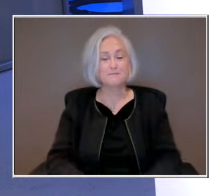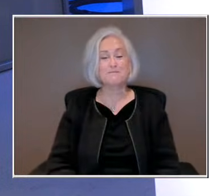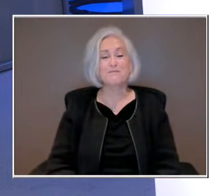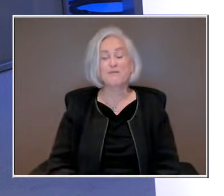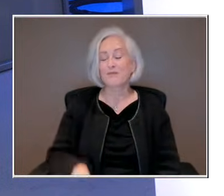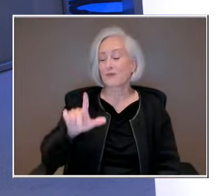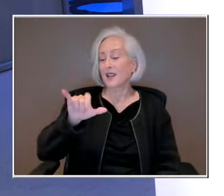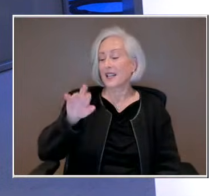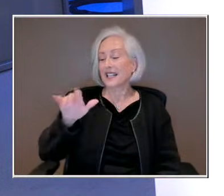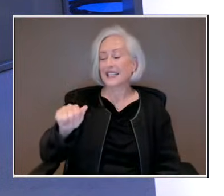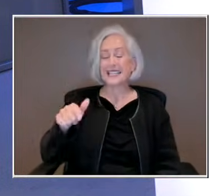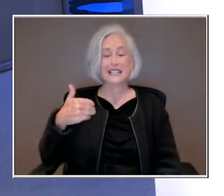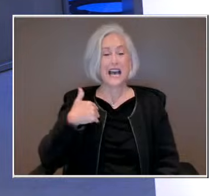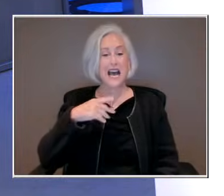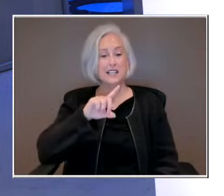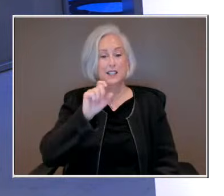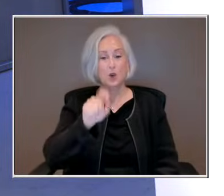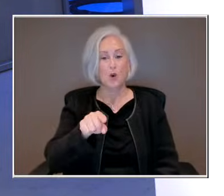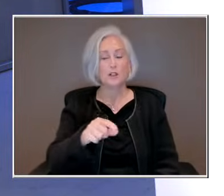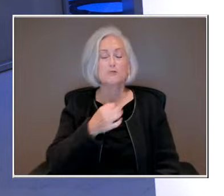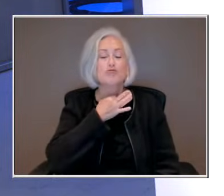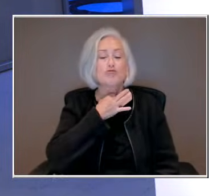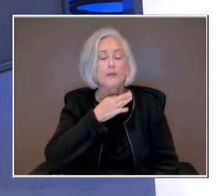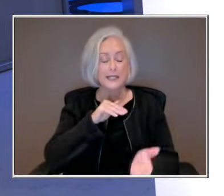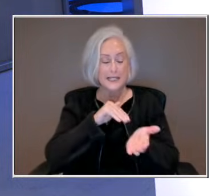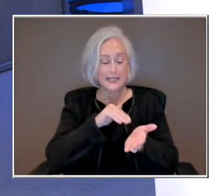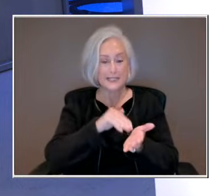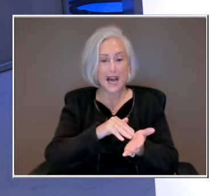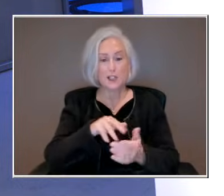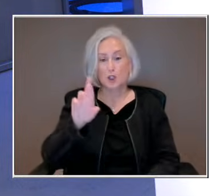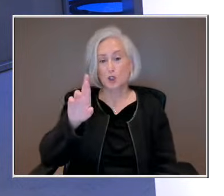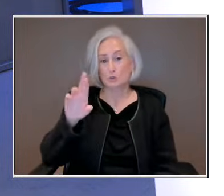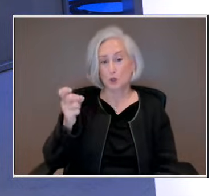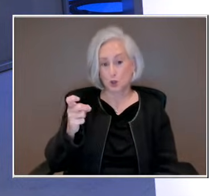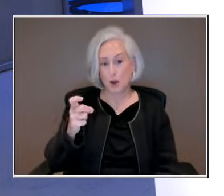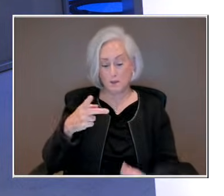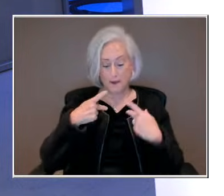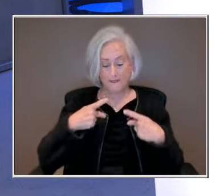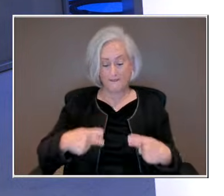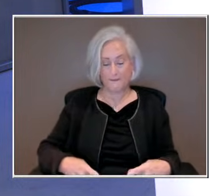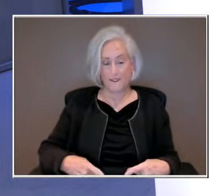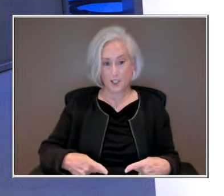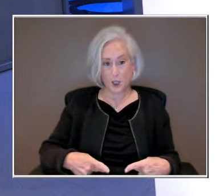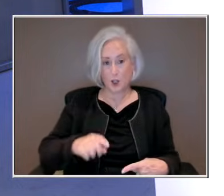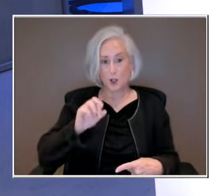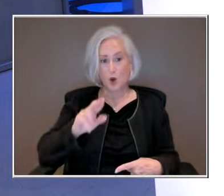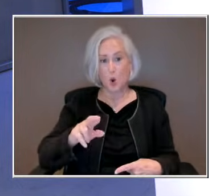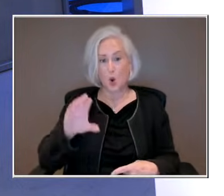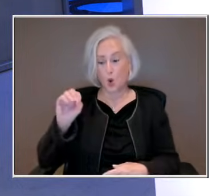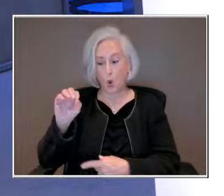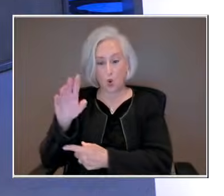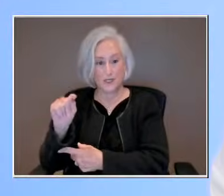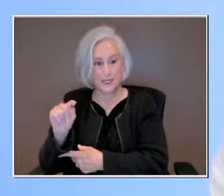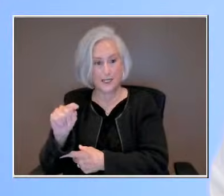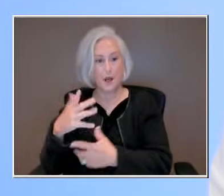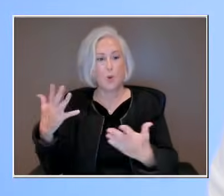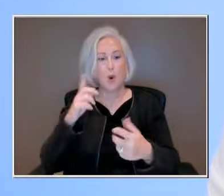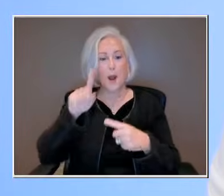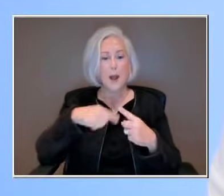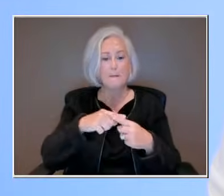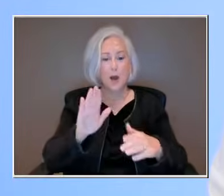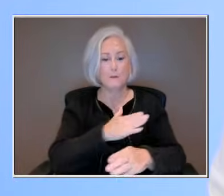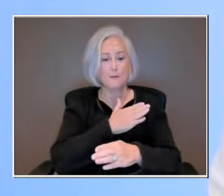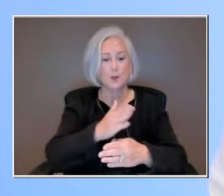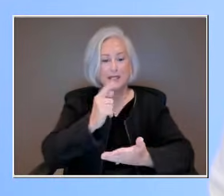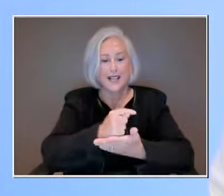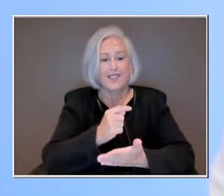She writes, doctors prescribe physical or occupational therapy. What about prescribing music therapy? I would love to